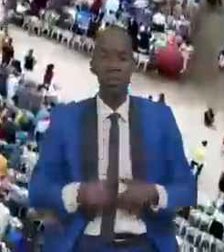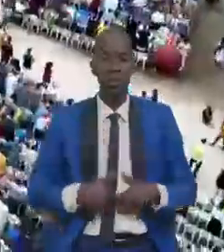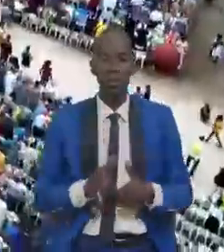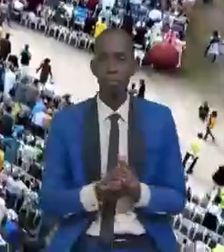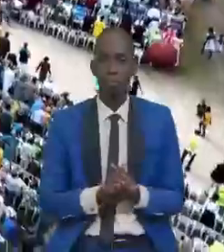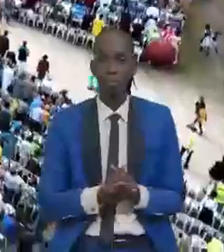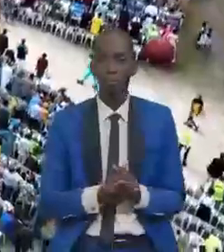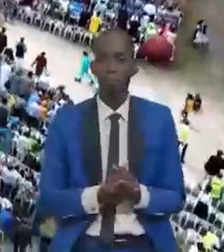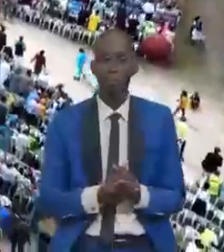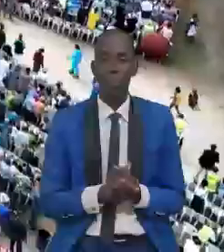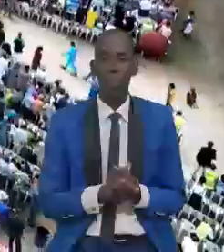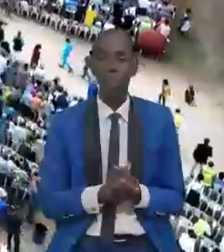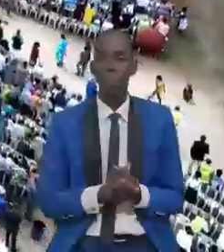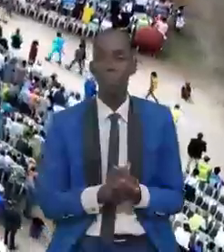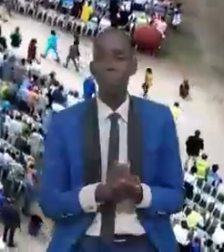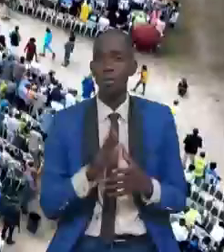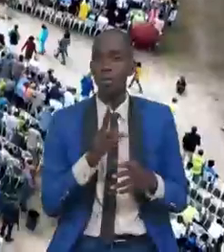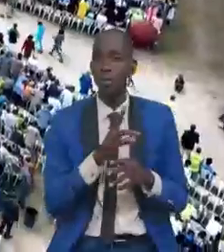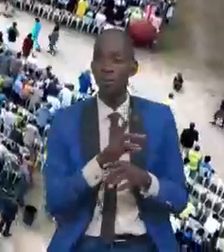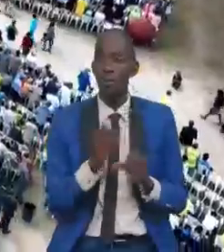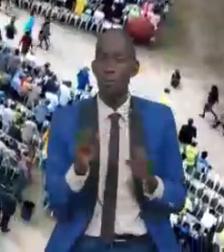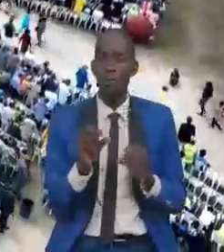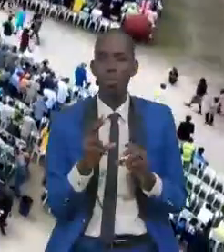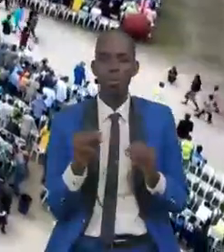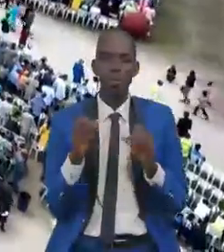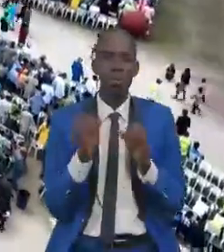No power without prayer.